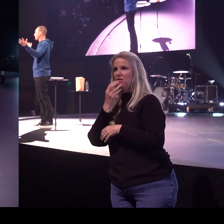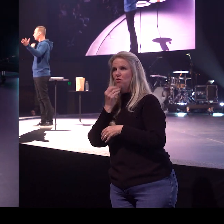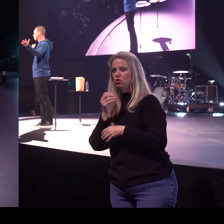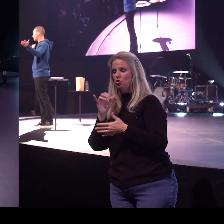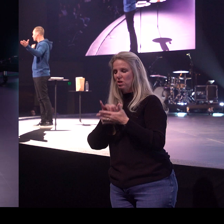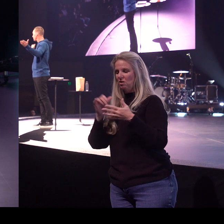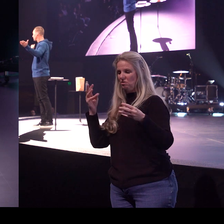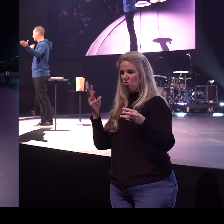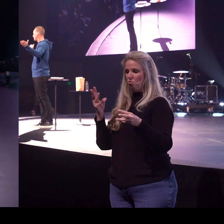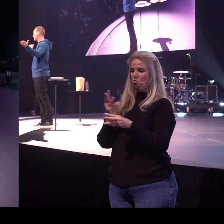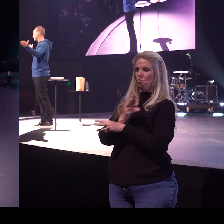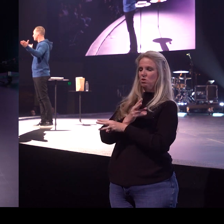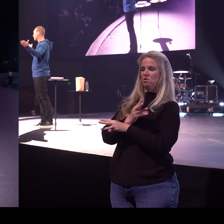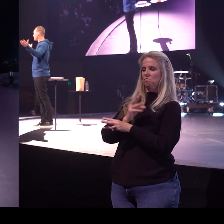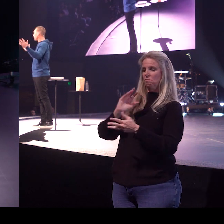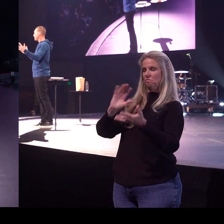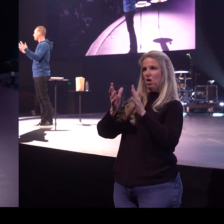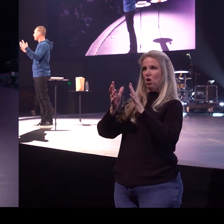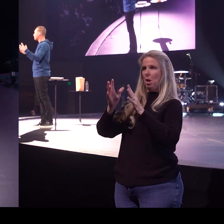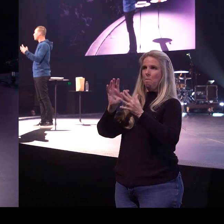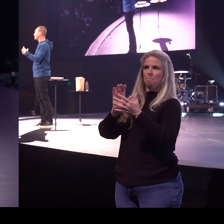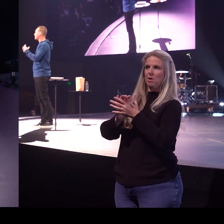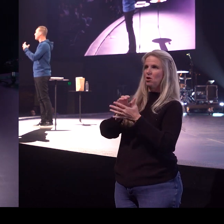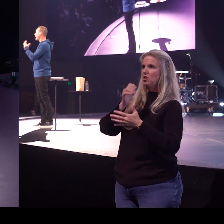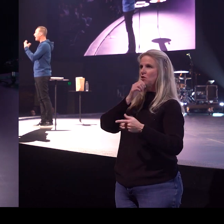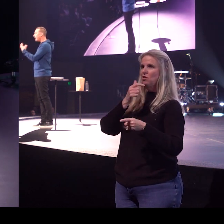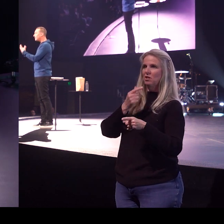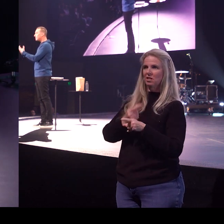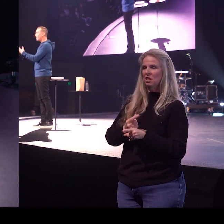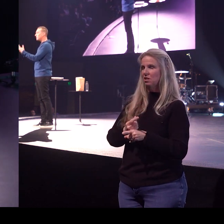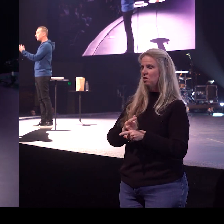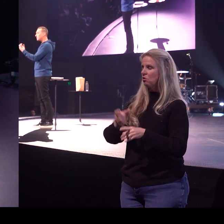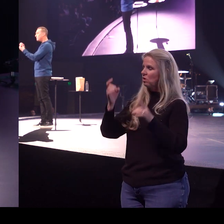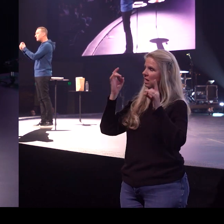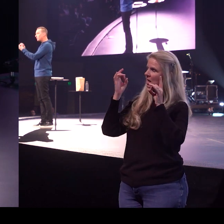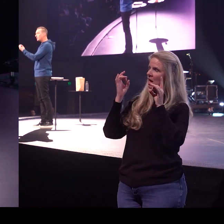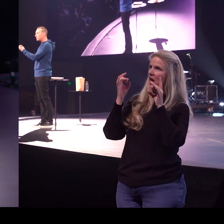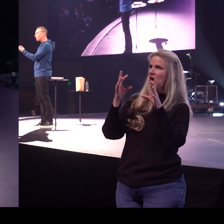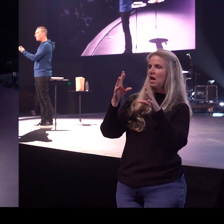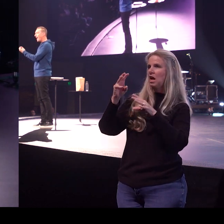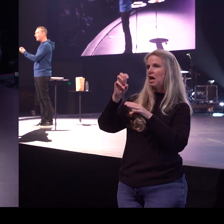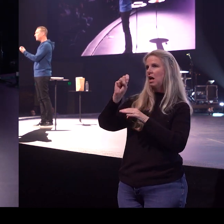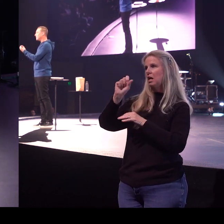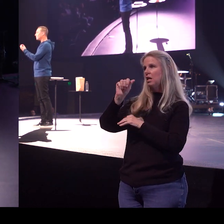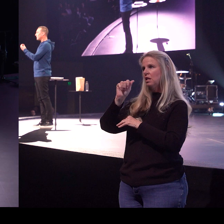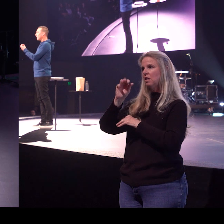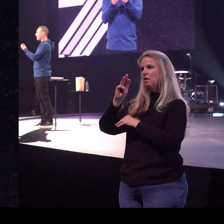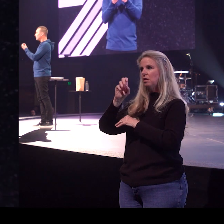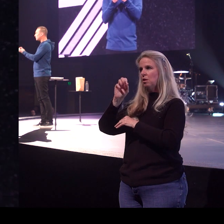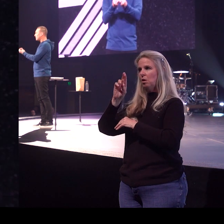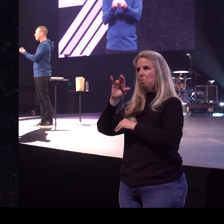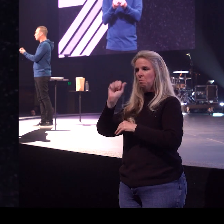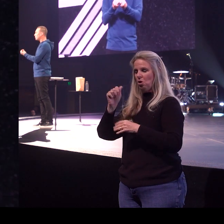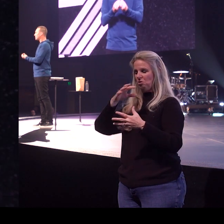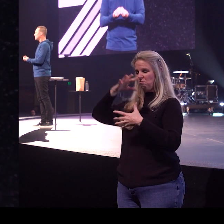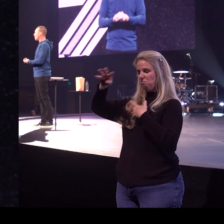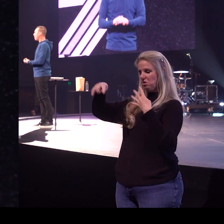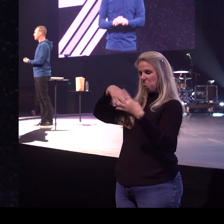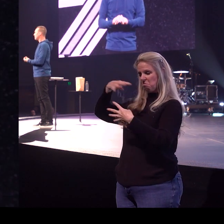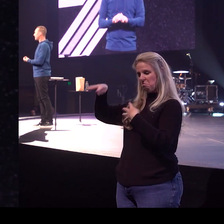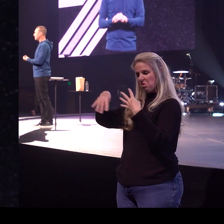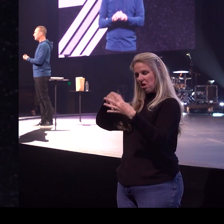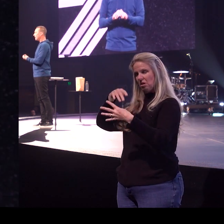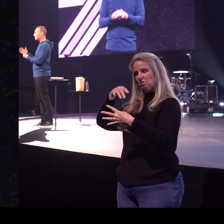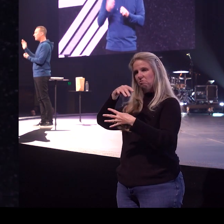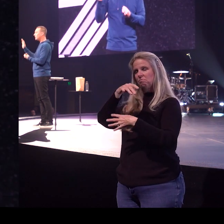worse than marrying your sister. I mean, this is why they hated Samaritans, this mixed breed, so bad. And they looked at them as worse than